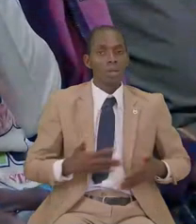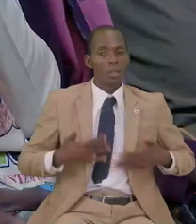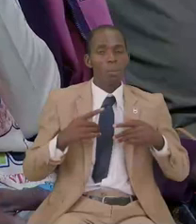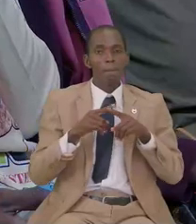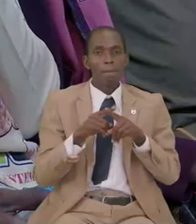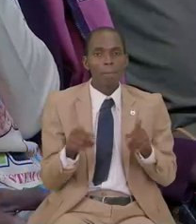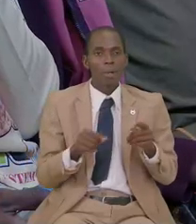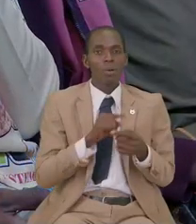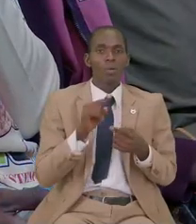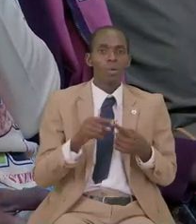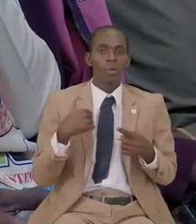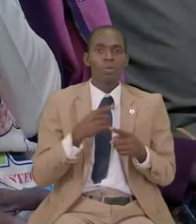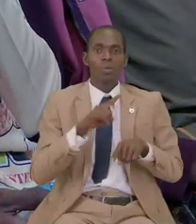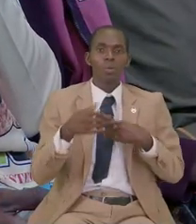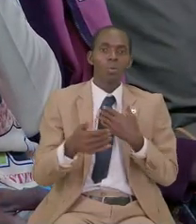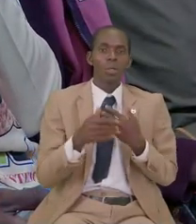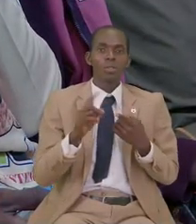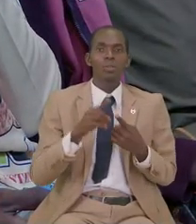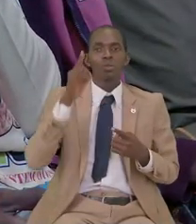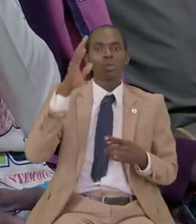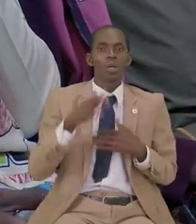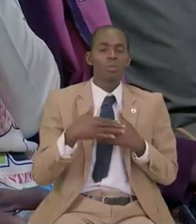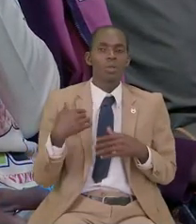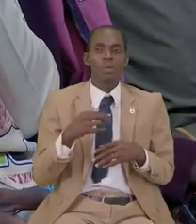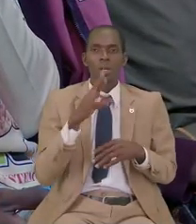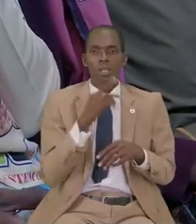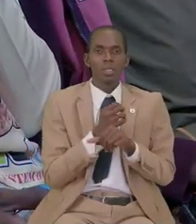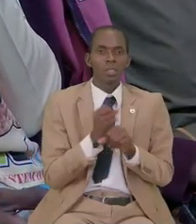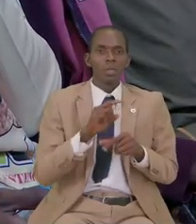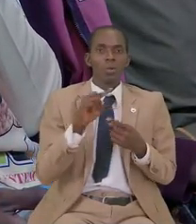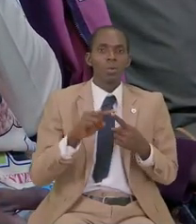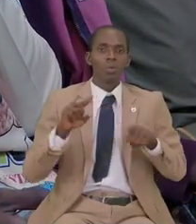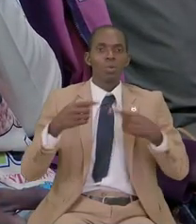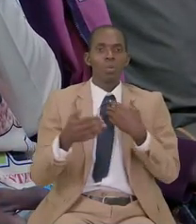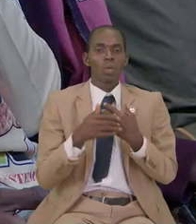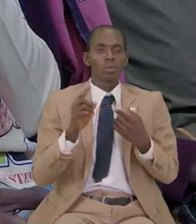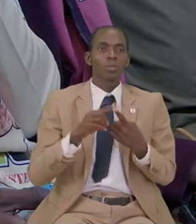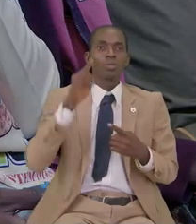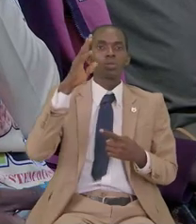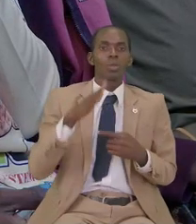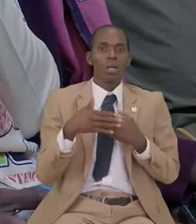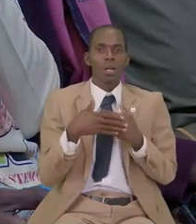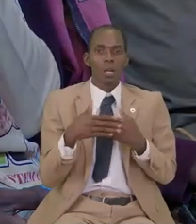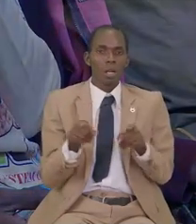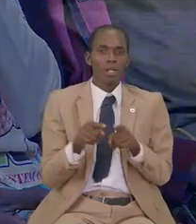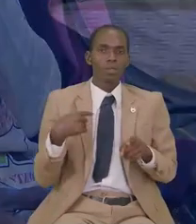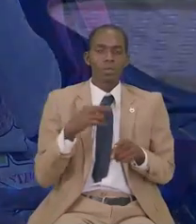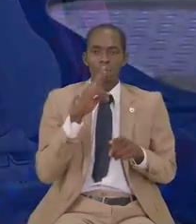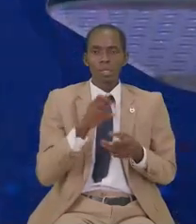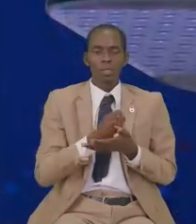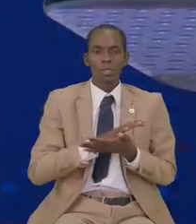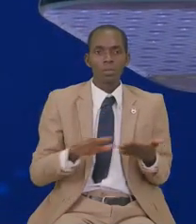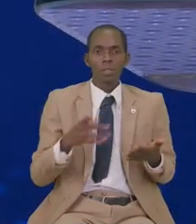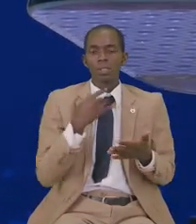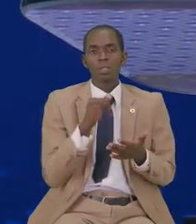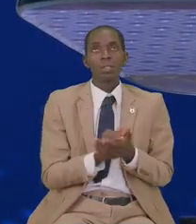when we go back to God after we're saved, when we go back to God after as we're sanctified, and we say,